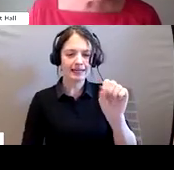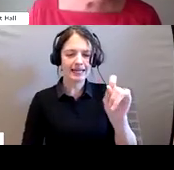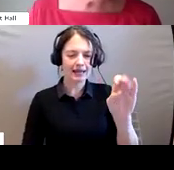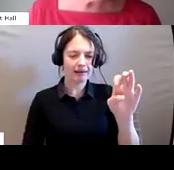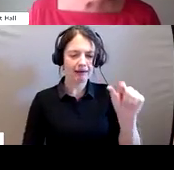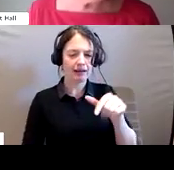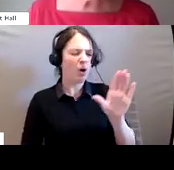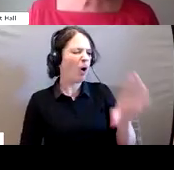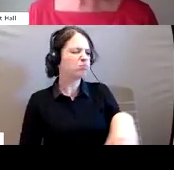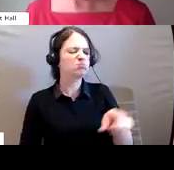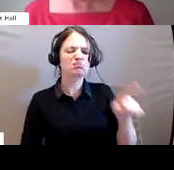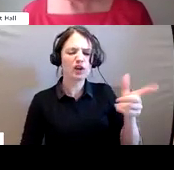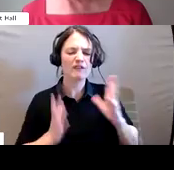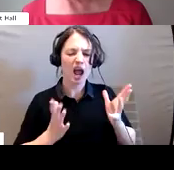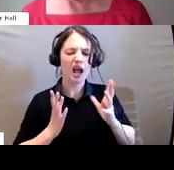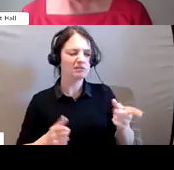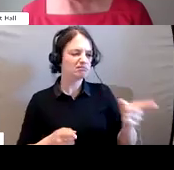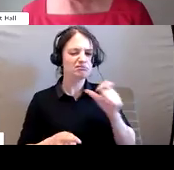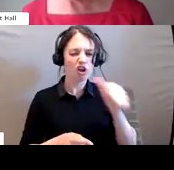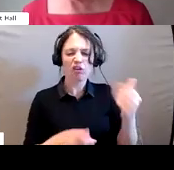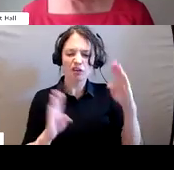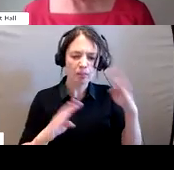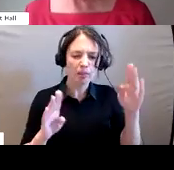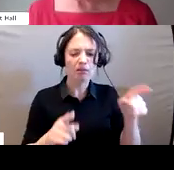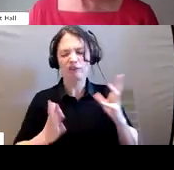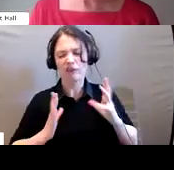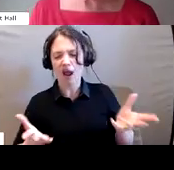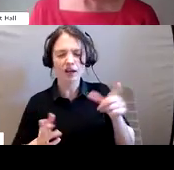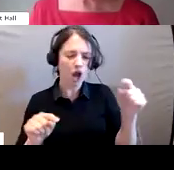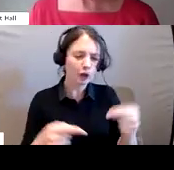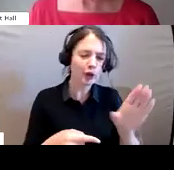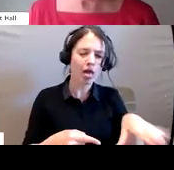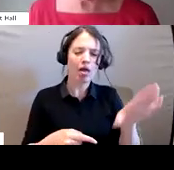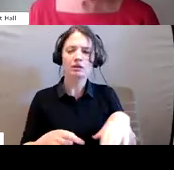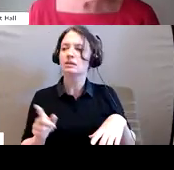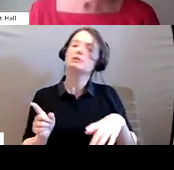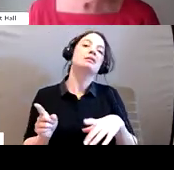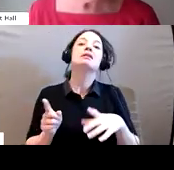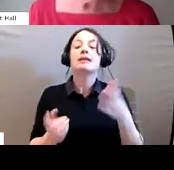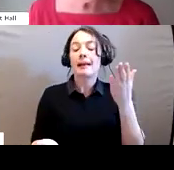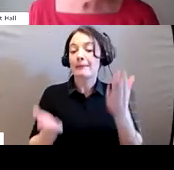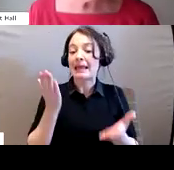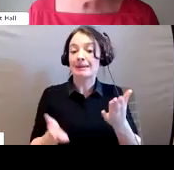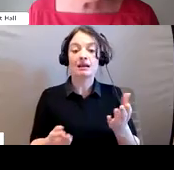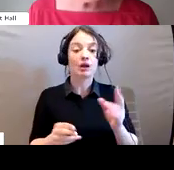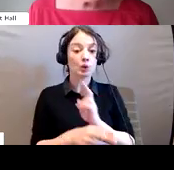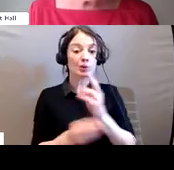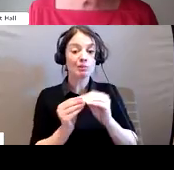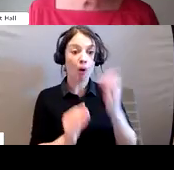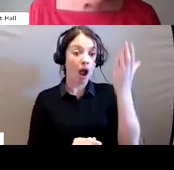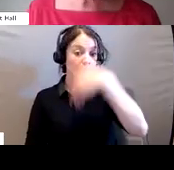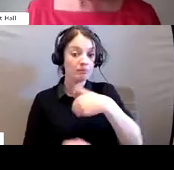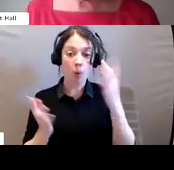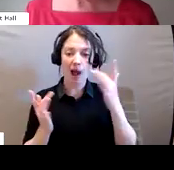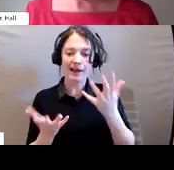they're less likely to be noticed by others who might intervene in some way.